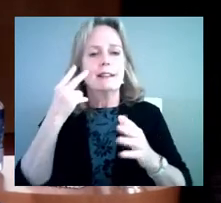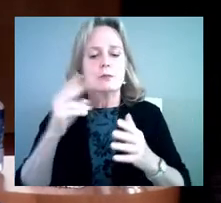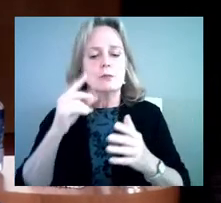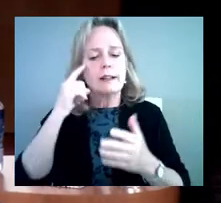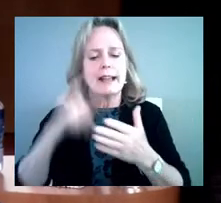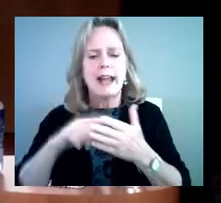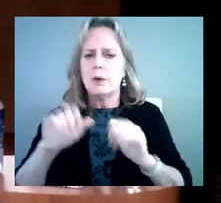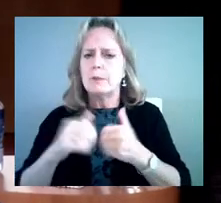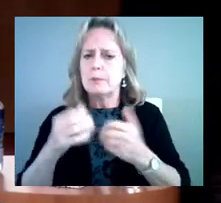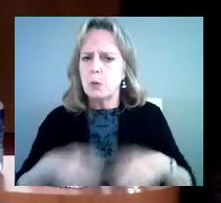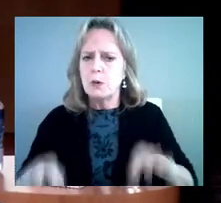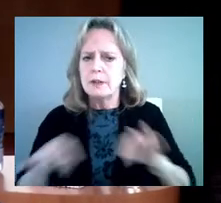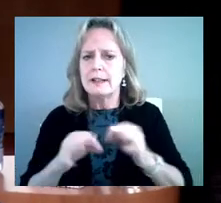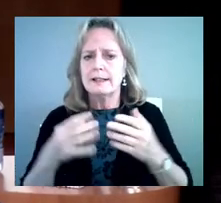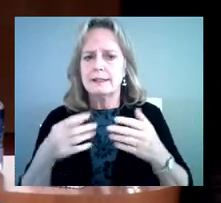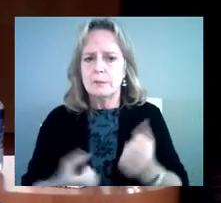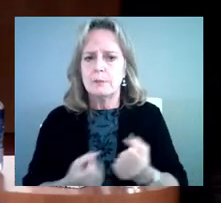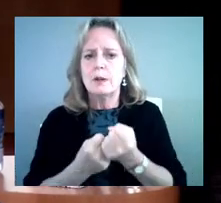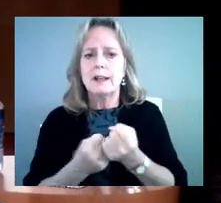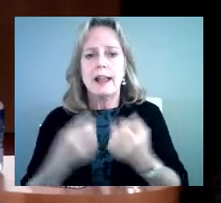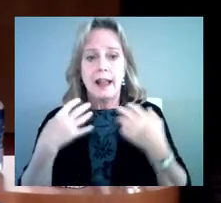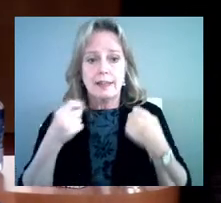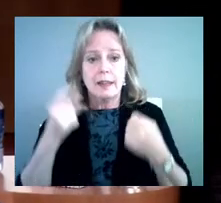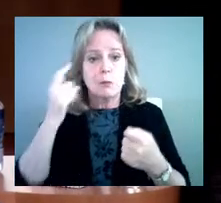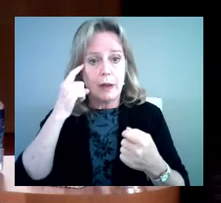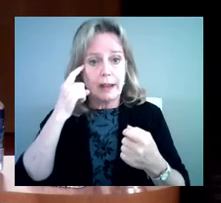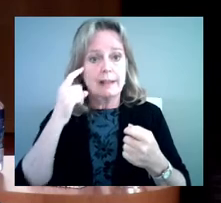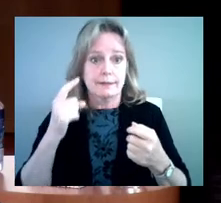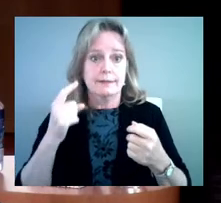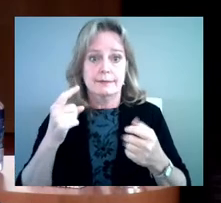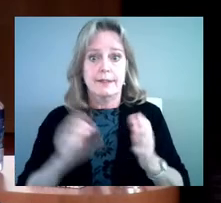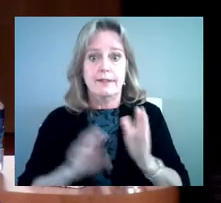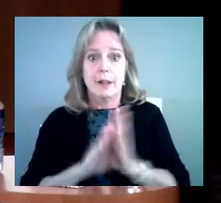to support healthy brain development towards school readiness. Thank you very much.